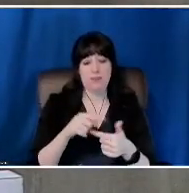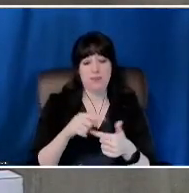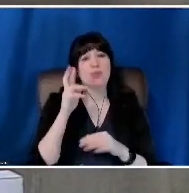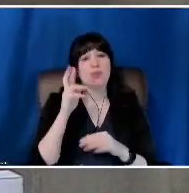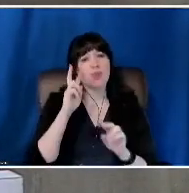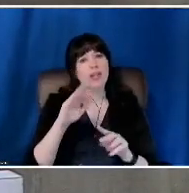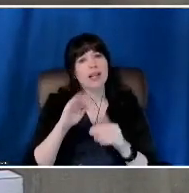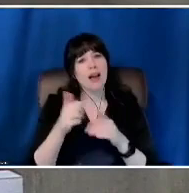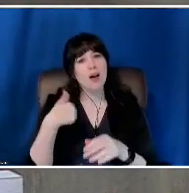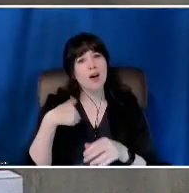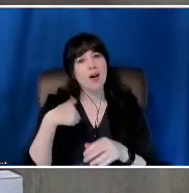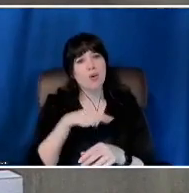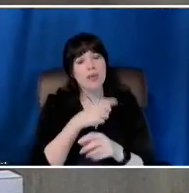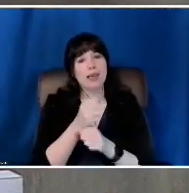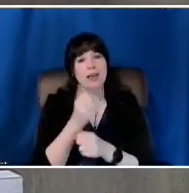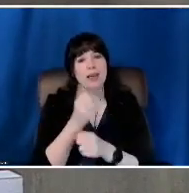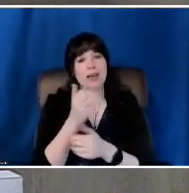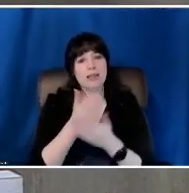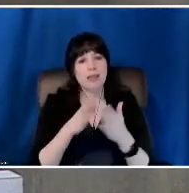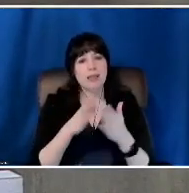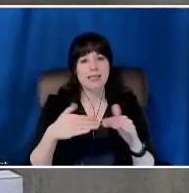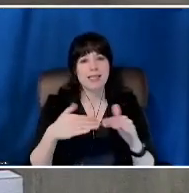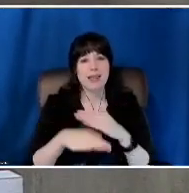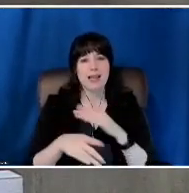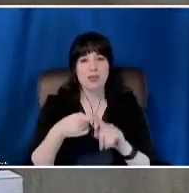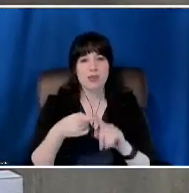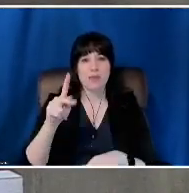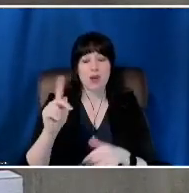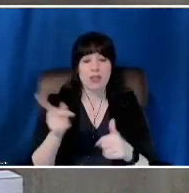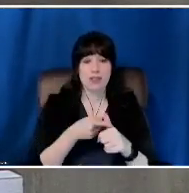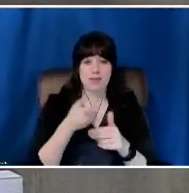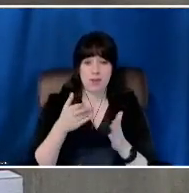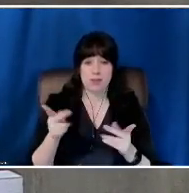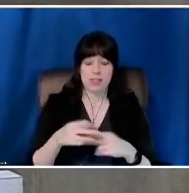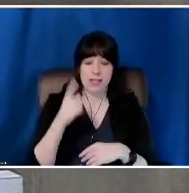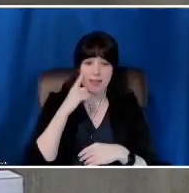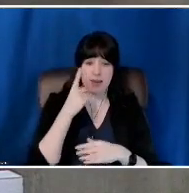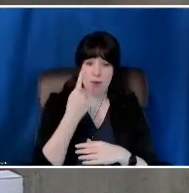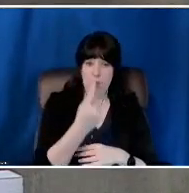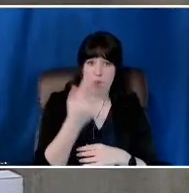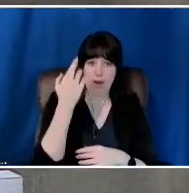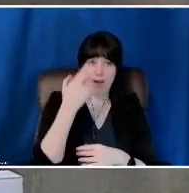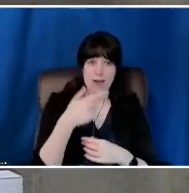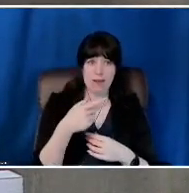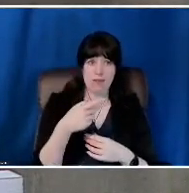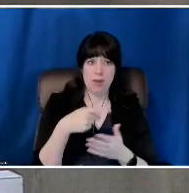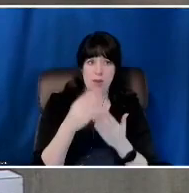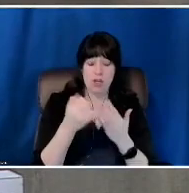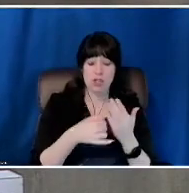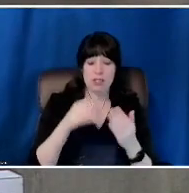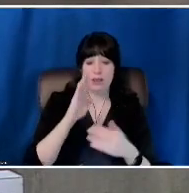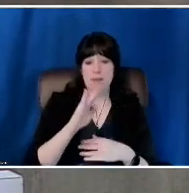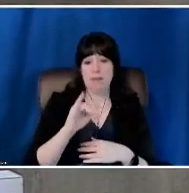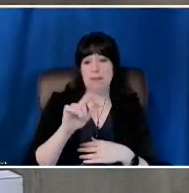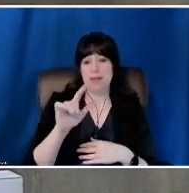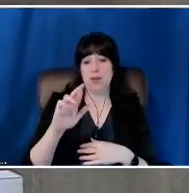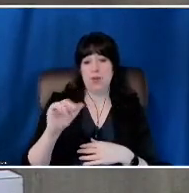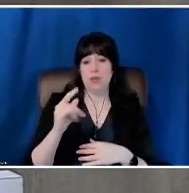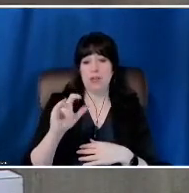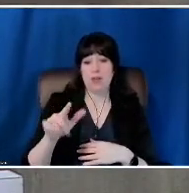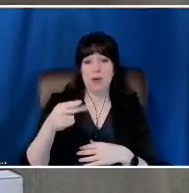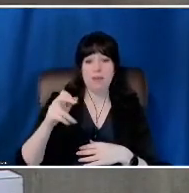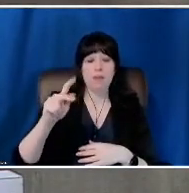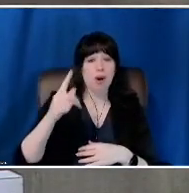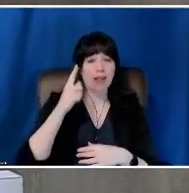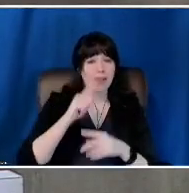the basic access to the parks in the first place. So thinking about one of the projects, Bill Regal Park, thinking about access points there is something that's underway.